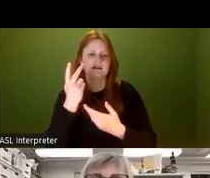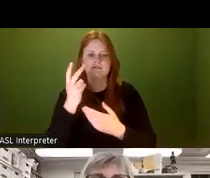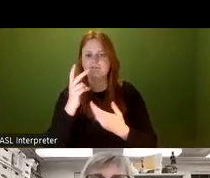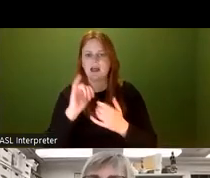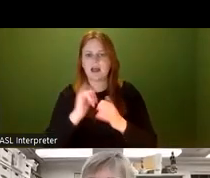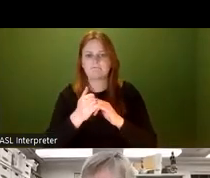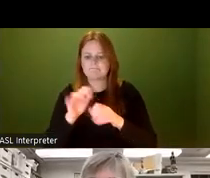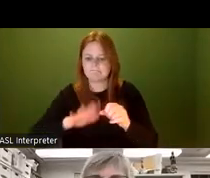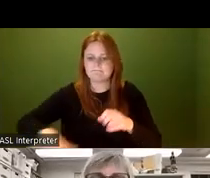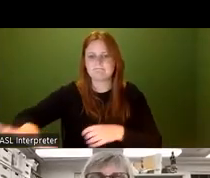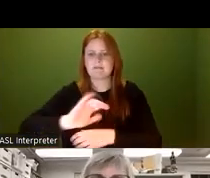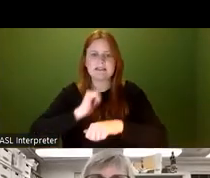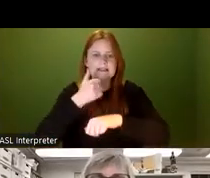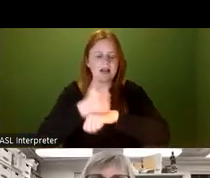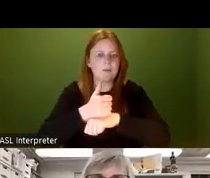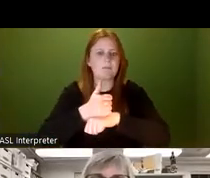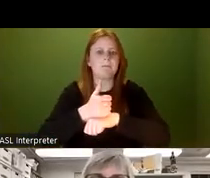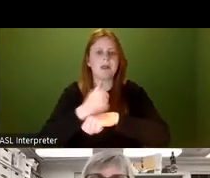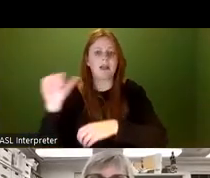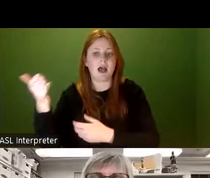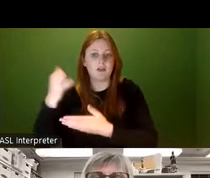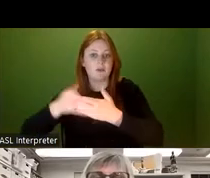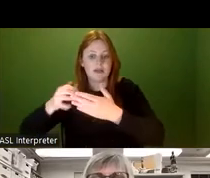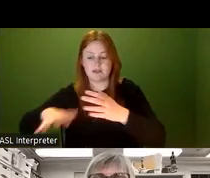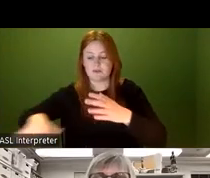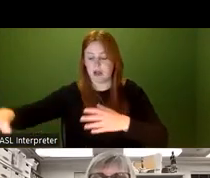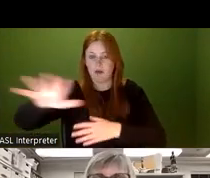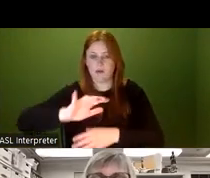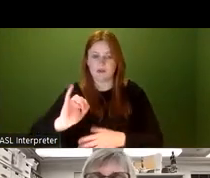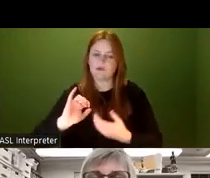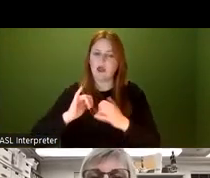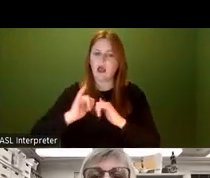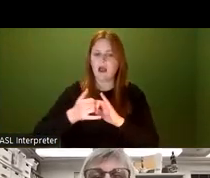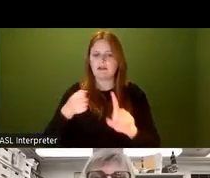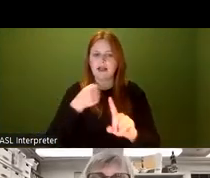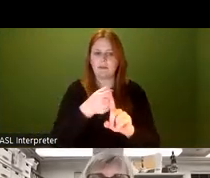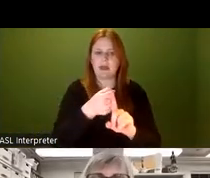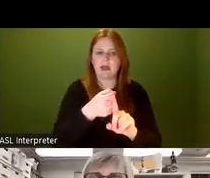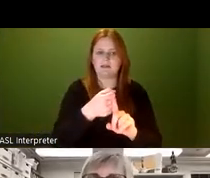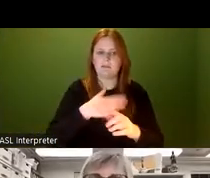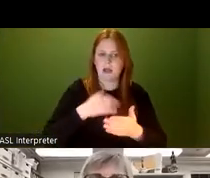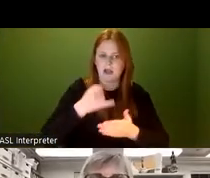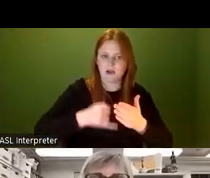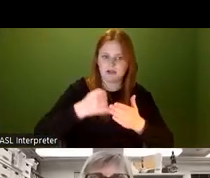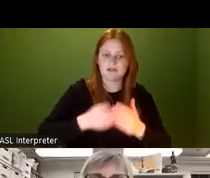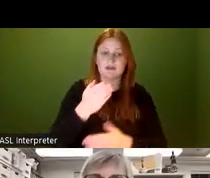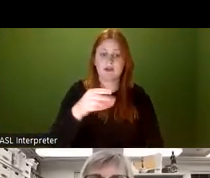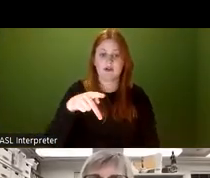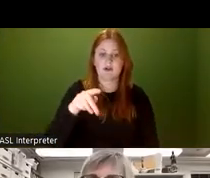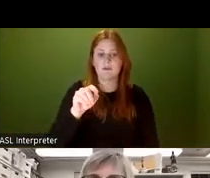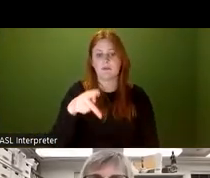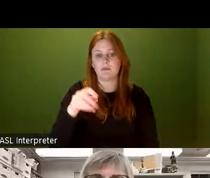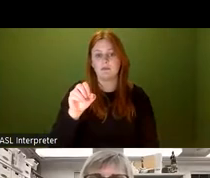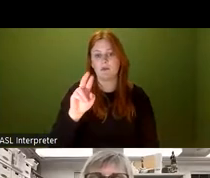case, the other work around it, what impact does that have on the piece? So here it is in Portland, Oregon at